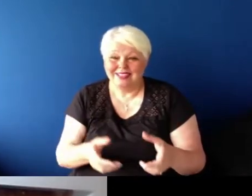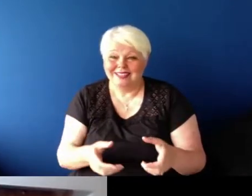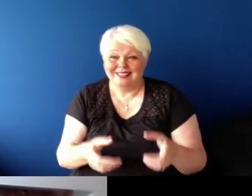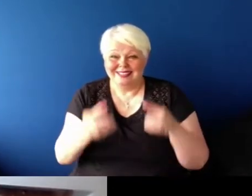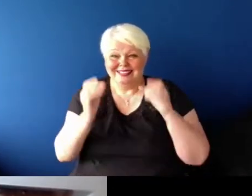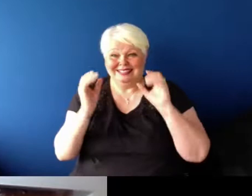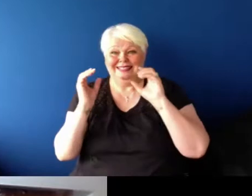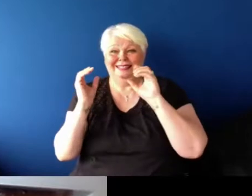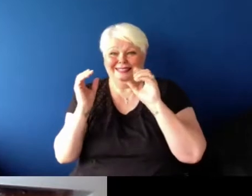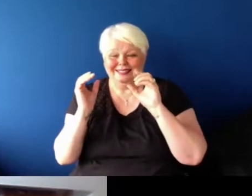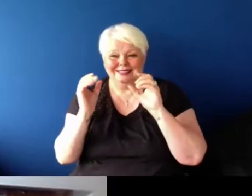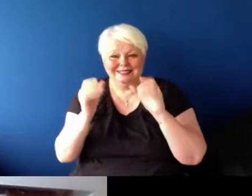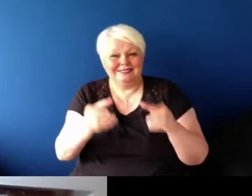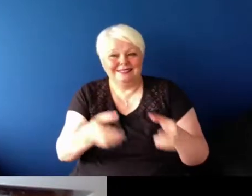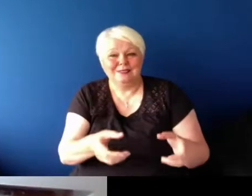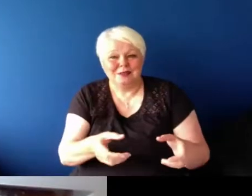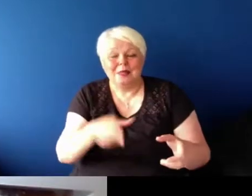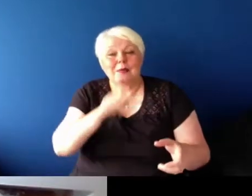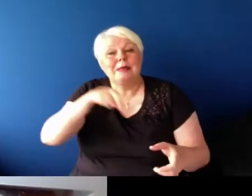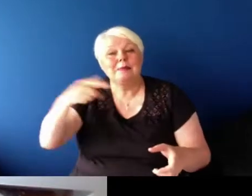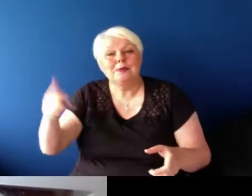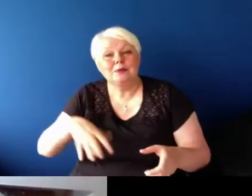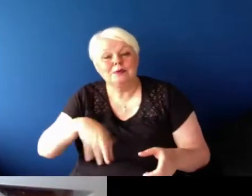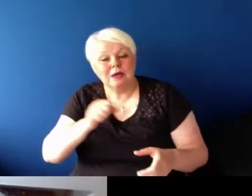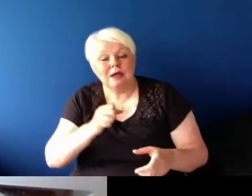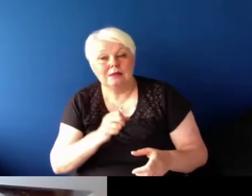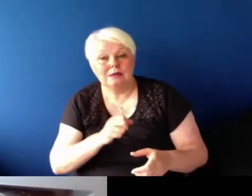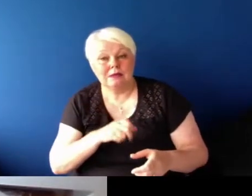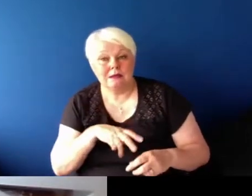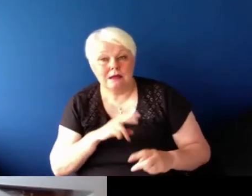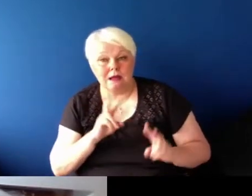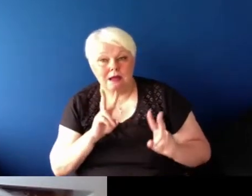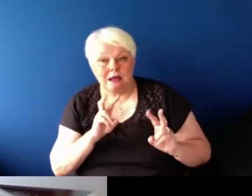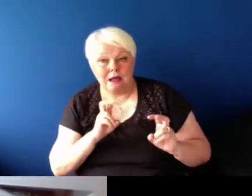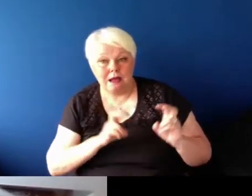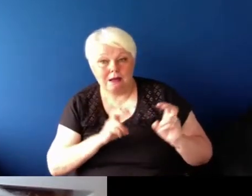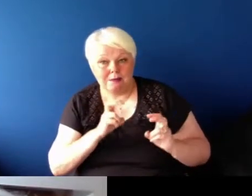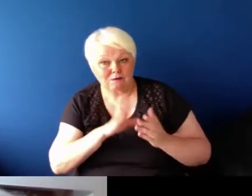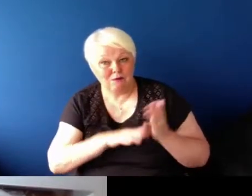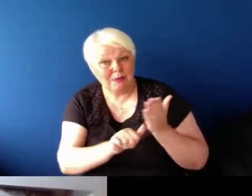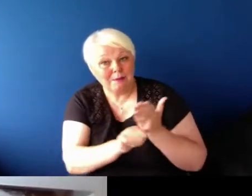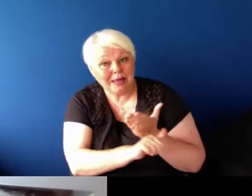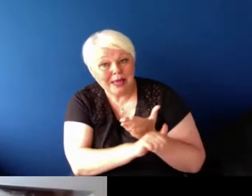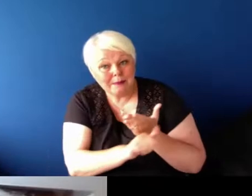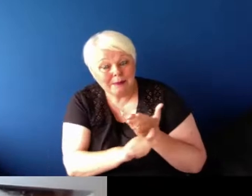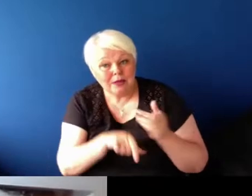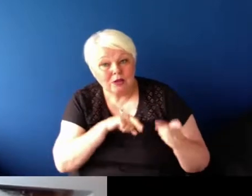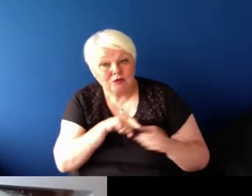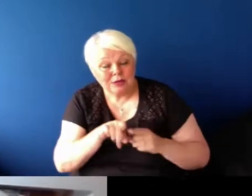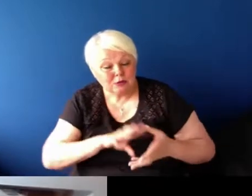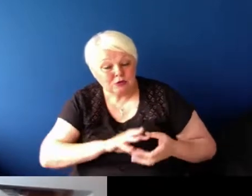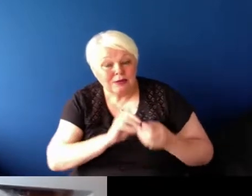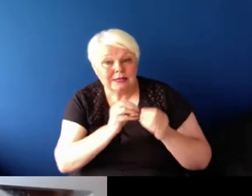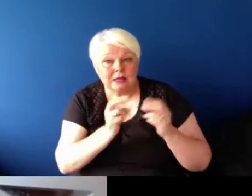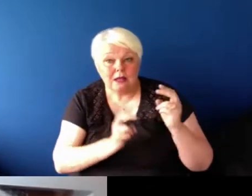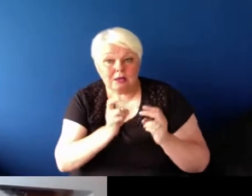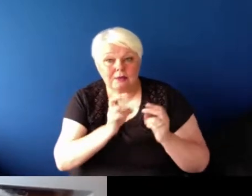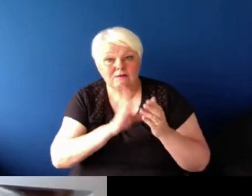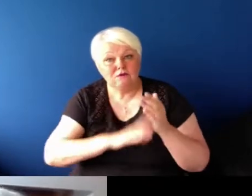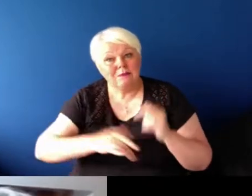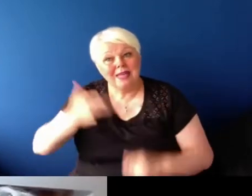that the people that make the argument from the Bible are trying to make an argument from their